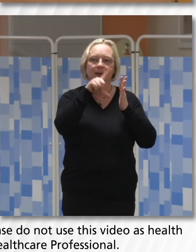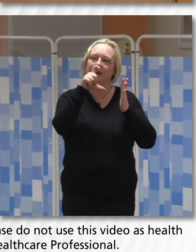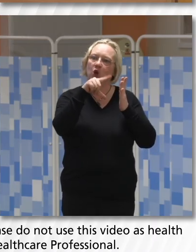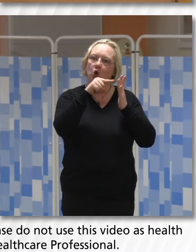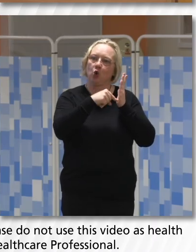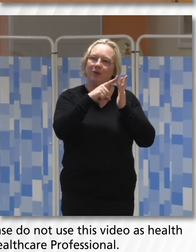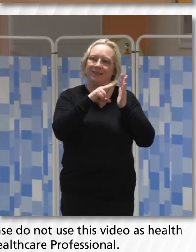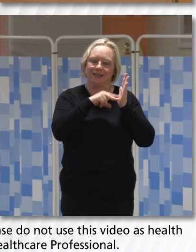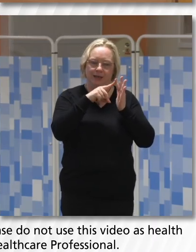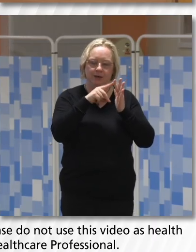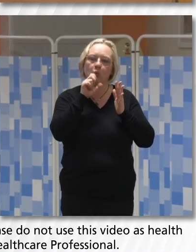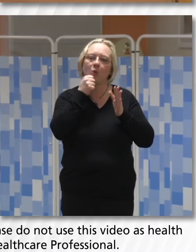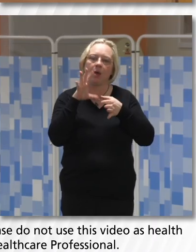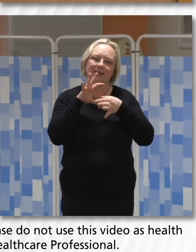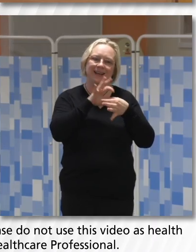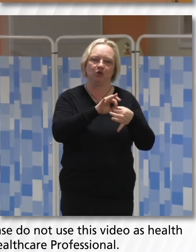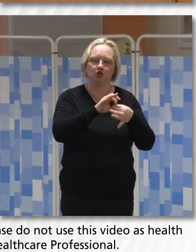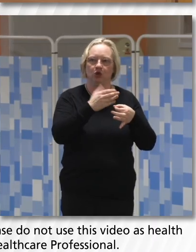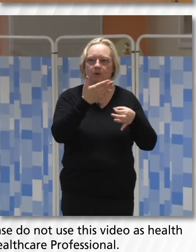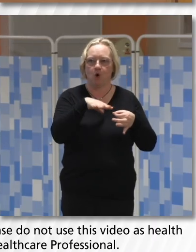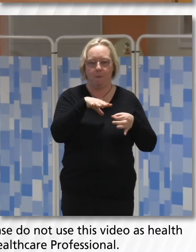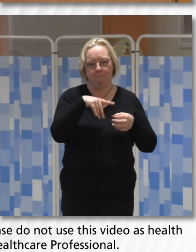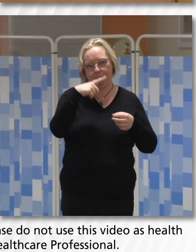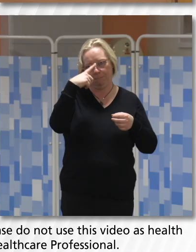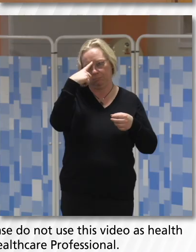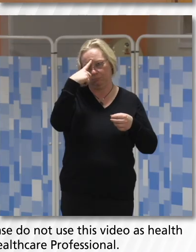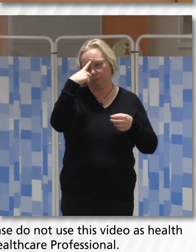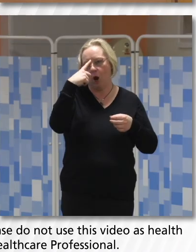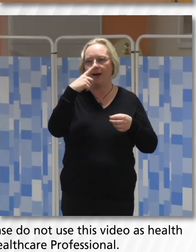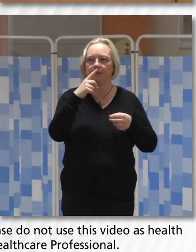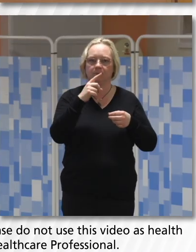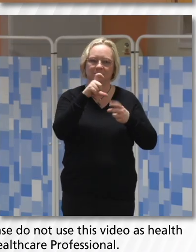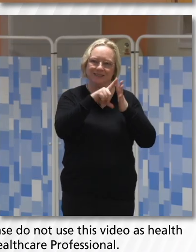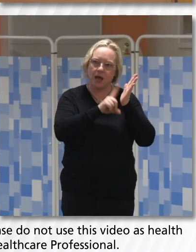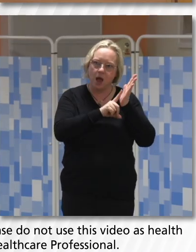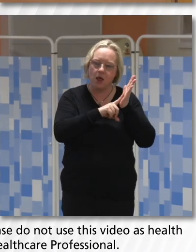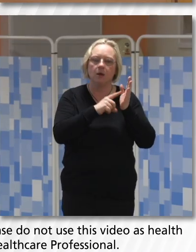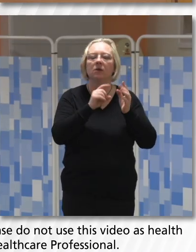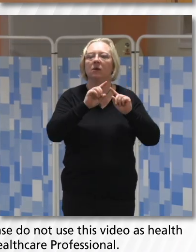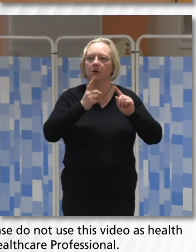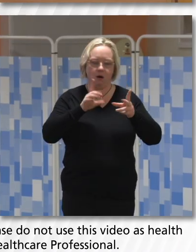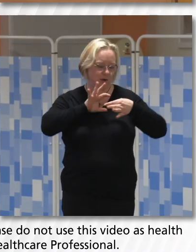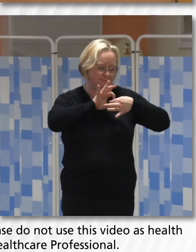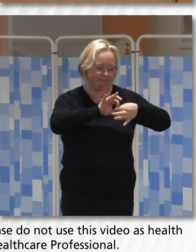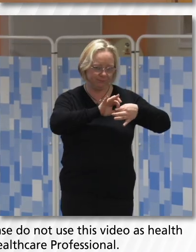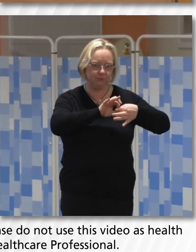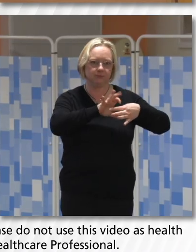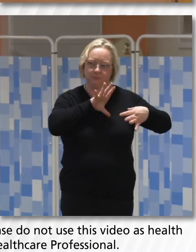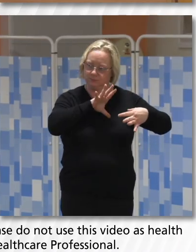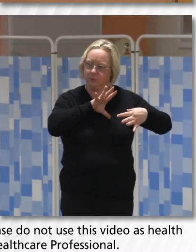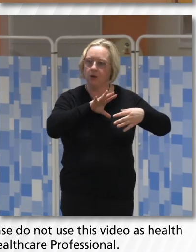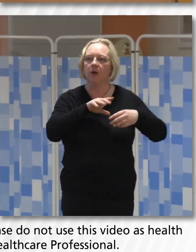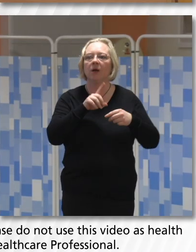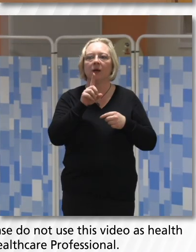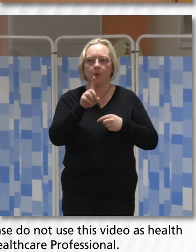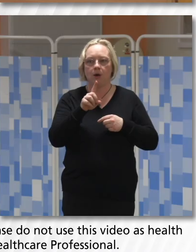in the brain and prevents the dopamine being released or escaping and being destroyed. But the other really good one